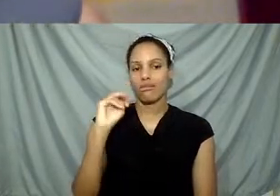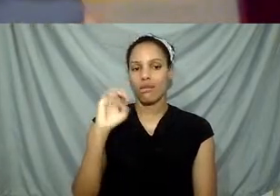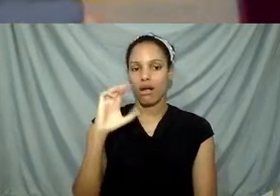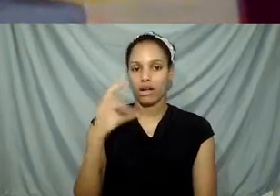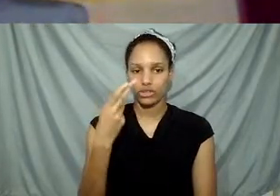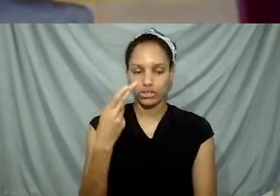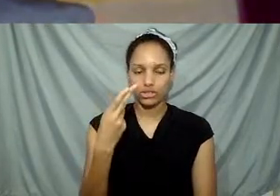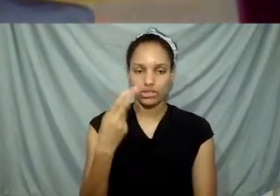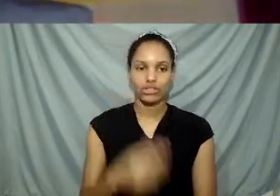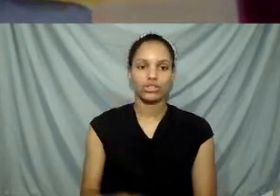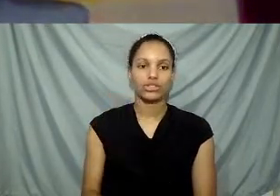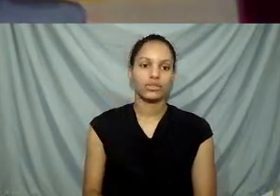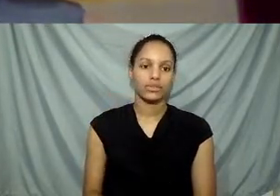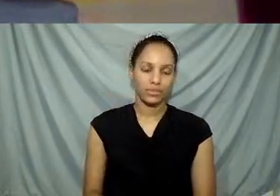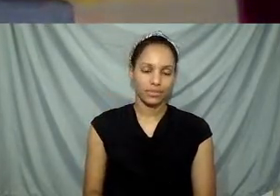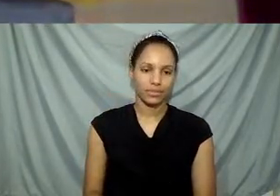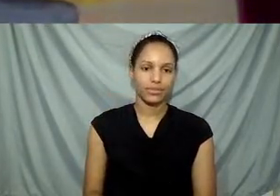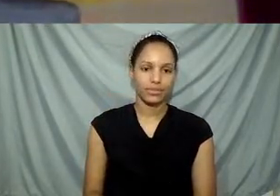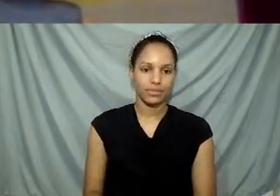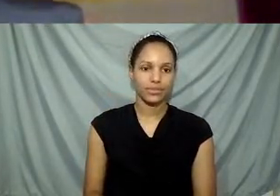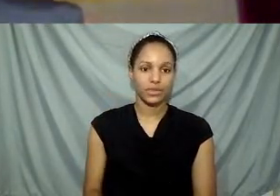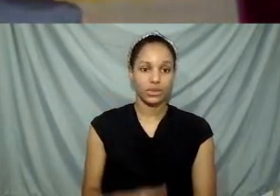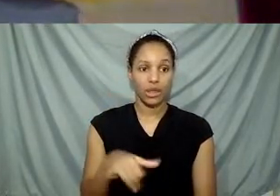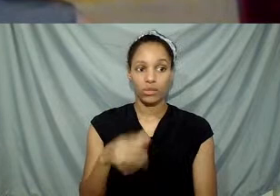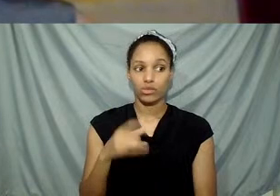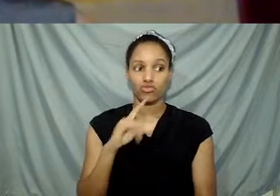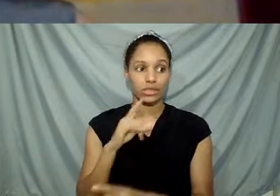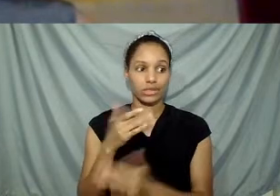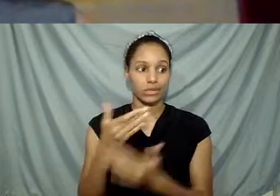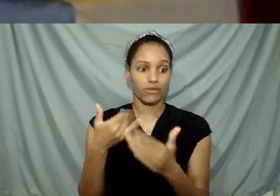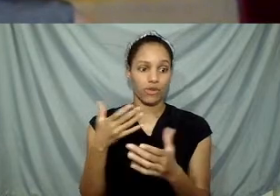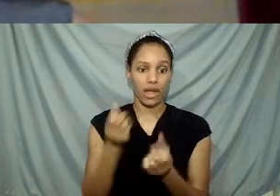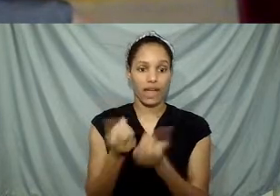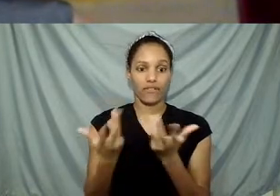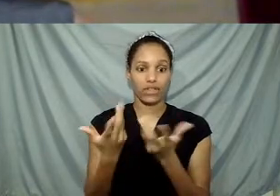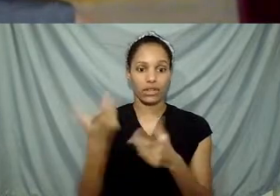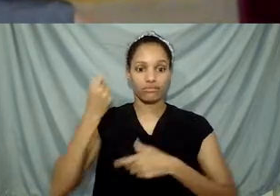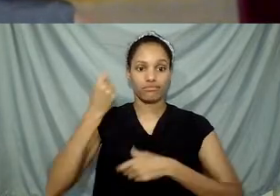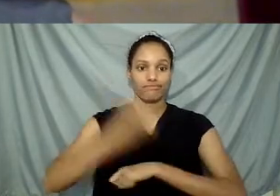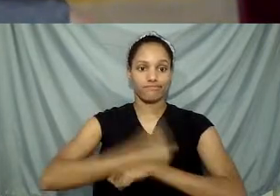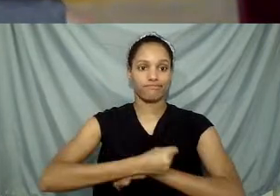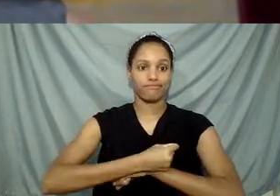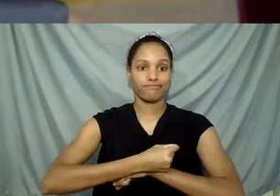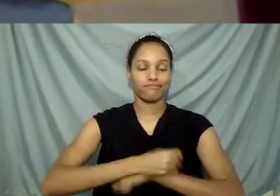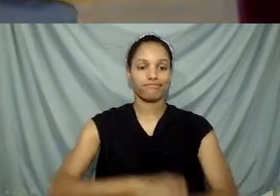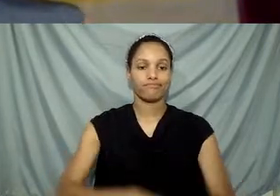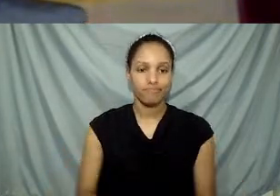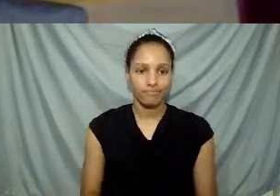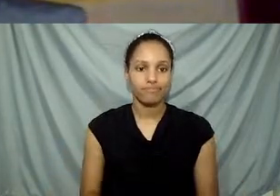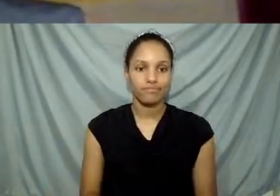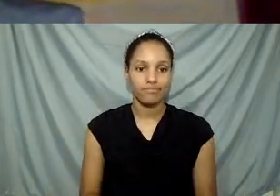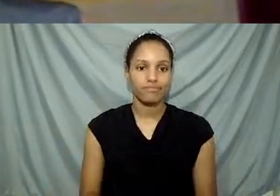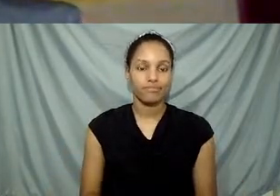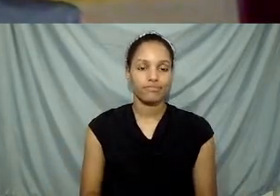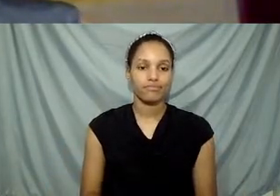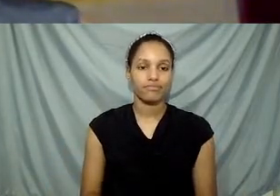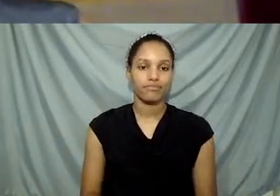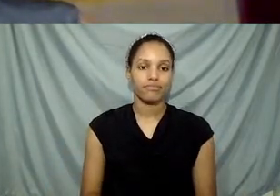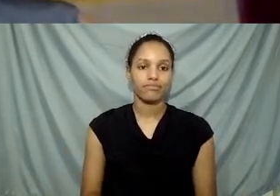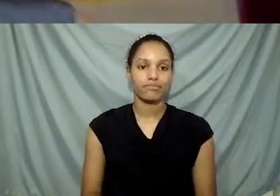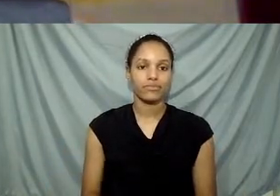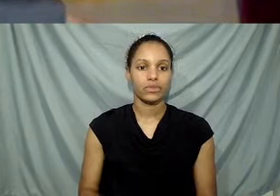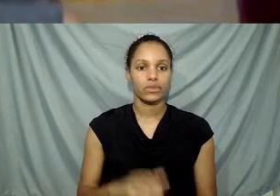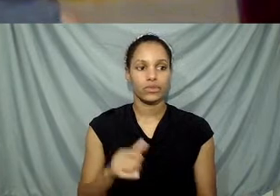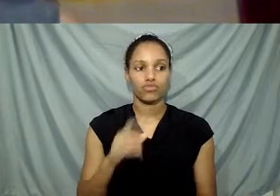Lab residency that I had right before everything shut down. I think it was like a couple of days right before we all went